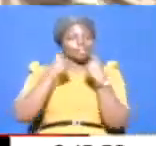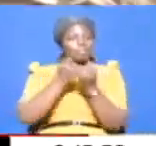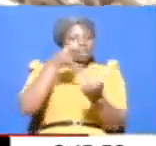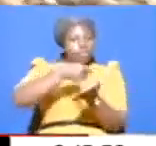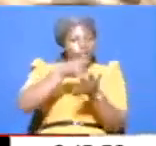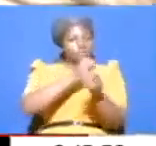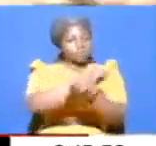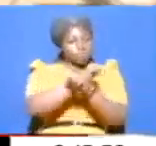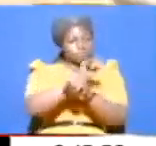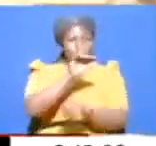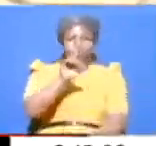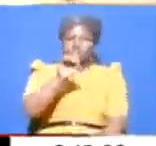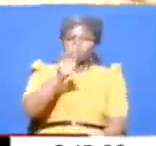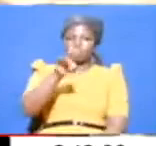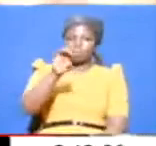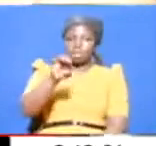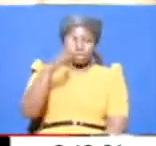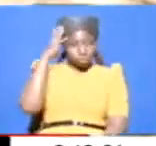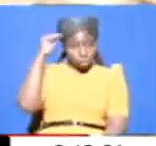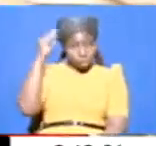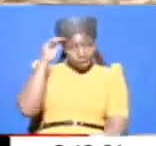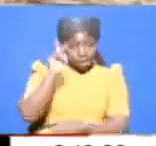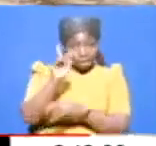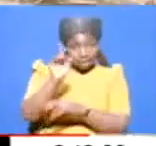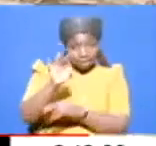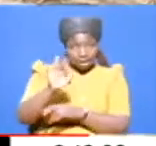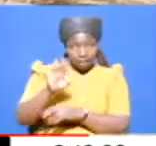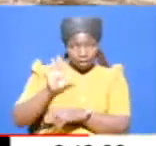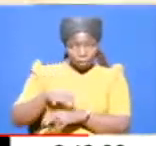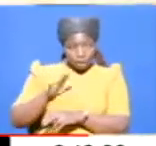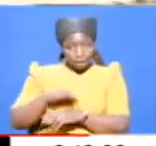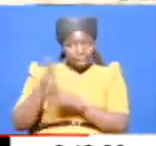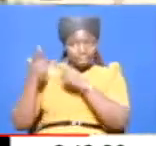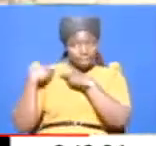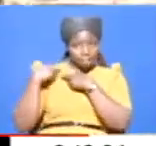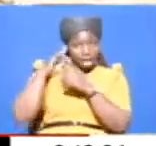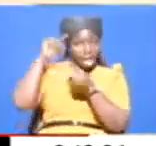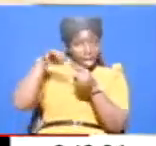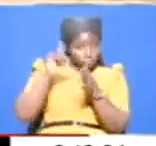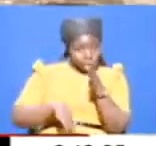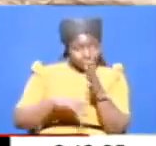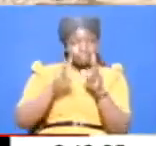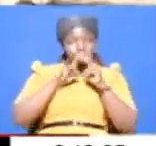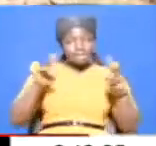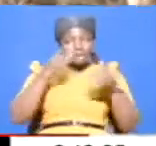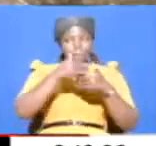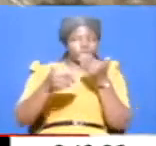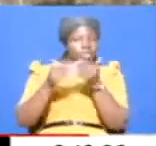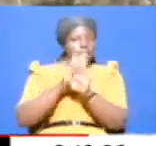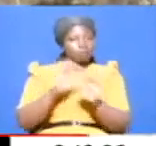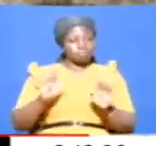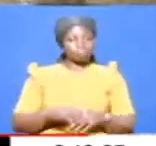Doble, Somalia. The KDF women troops' role is mainly anchored in peace building.